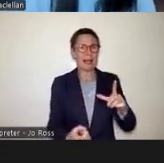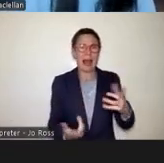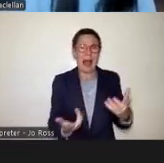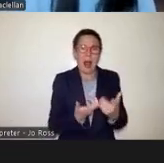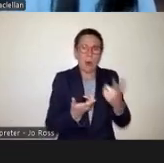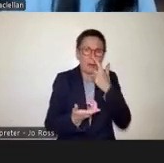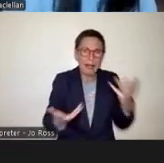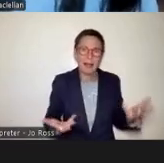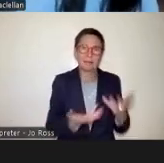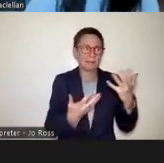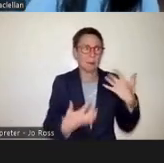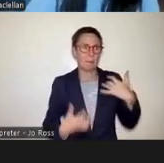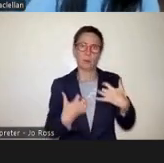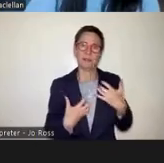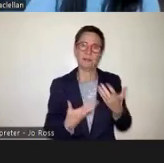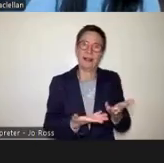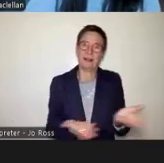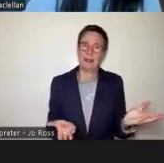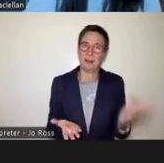that.